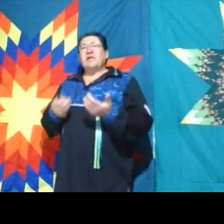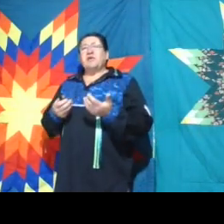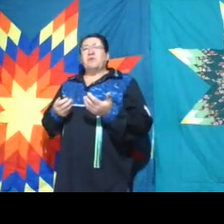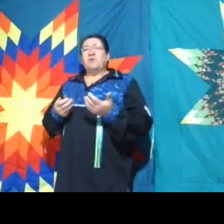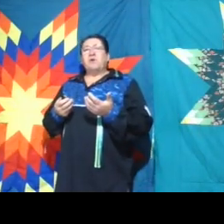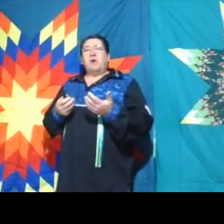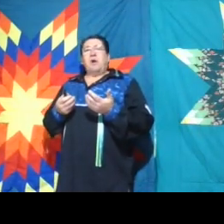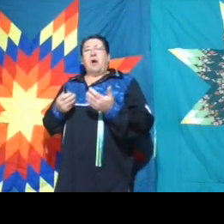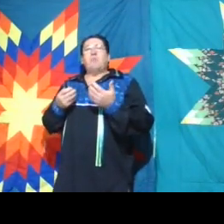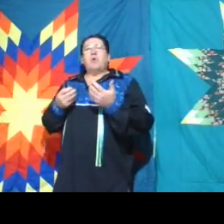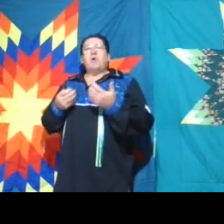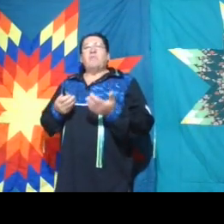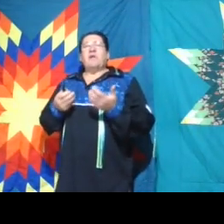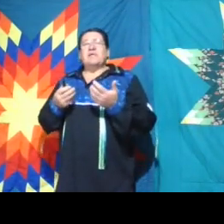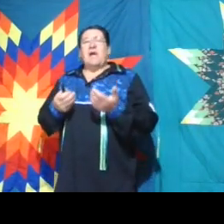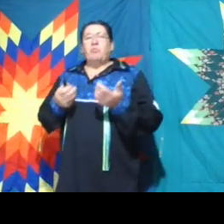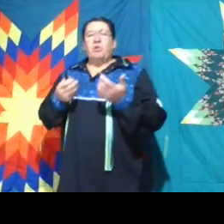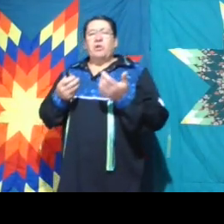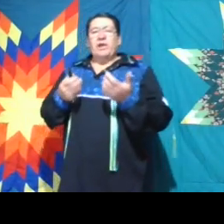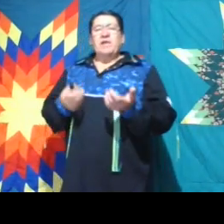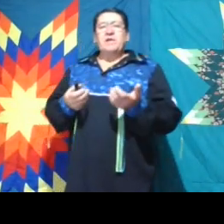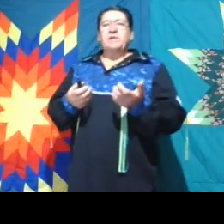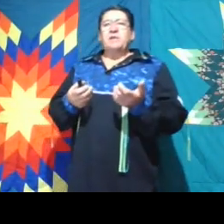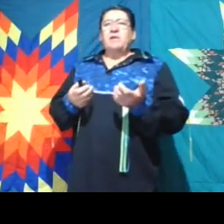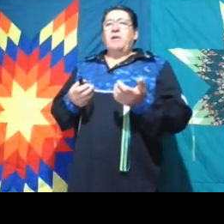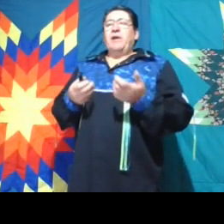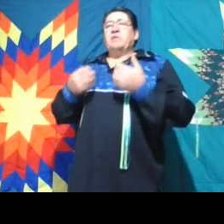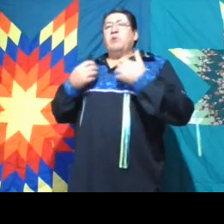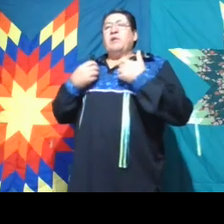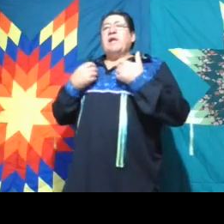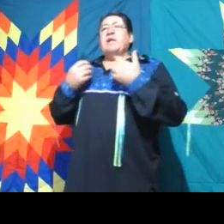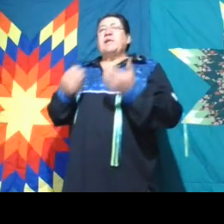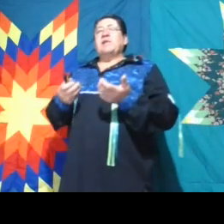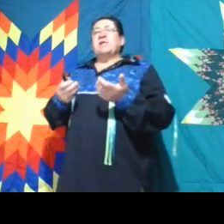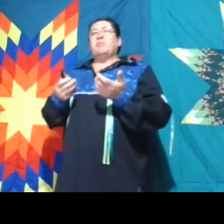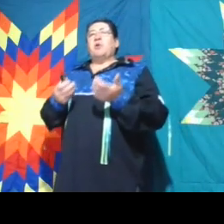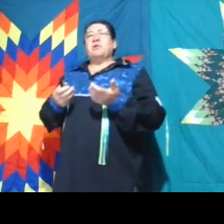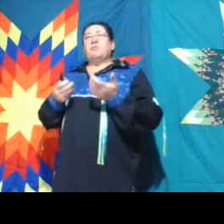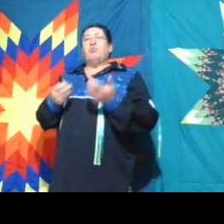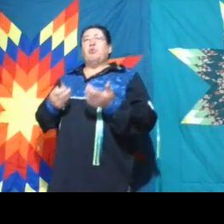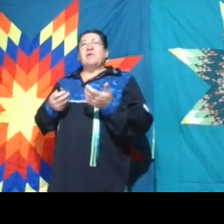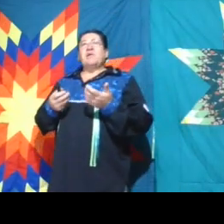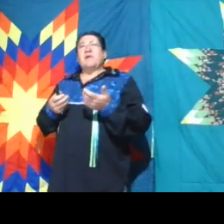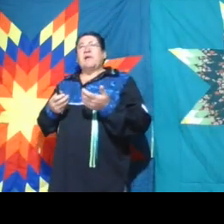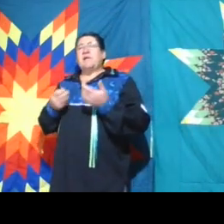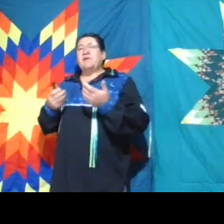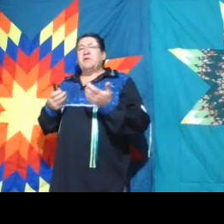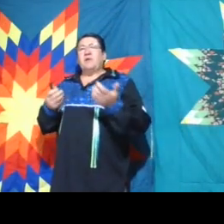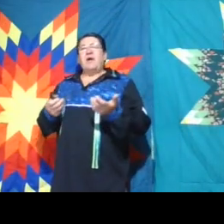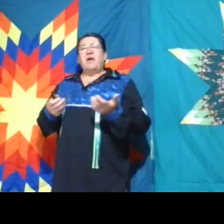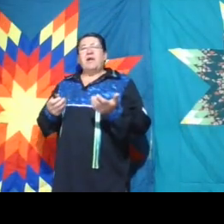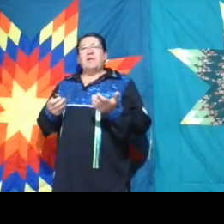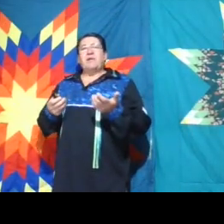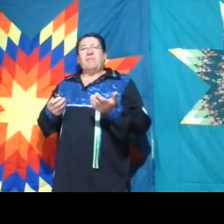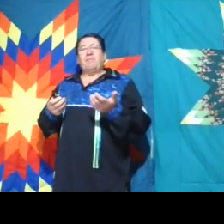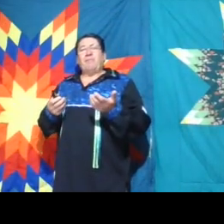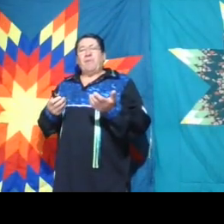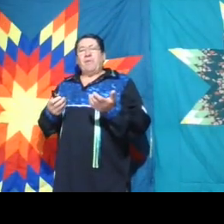an issue, a perfect example is when that Indigenous person brings that issue to